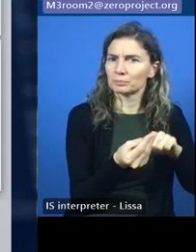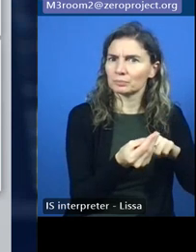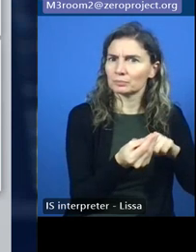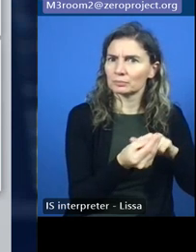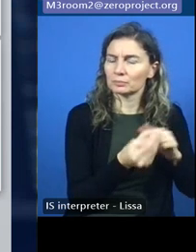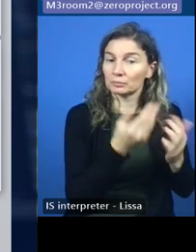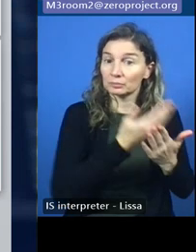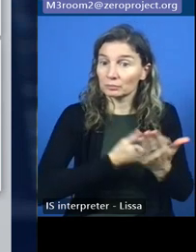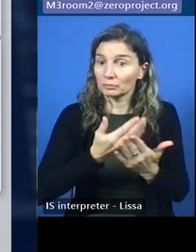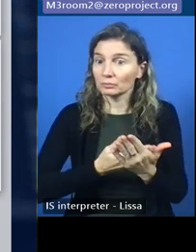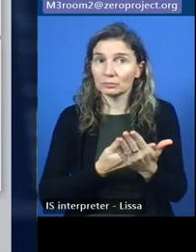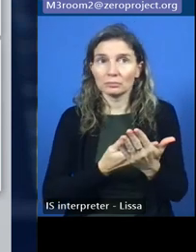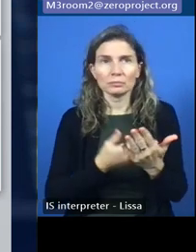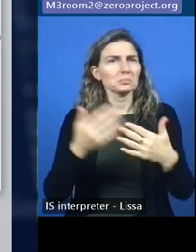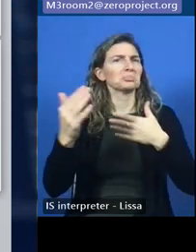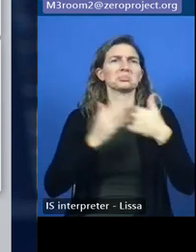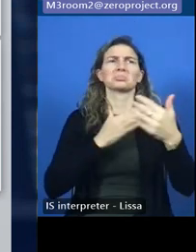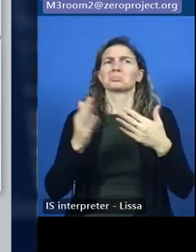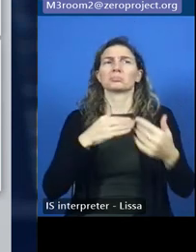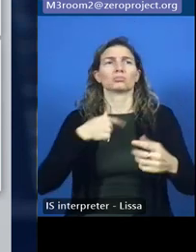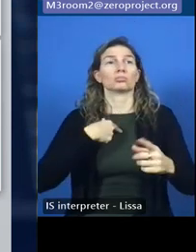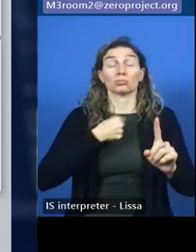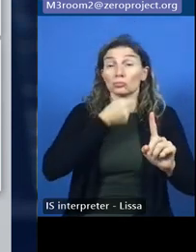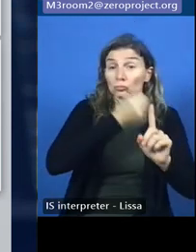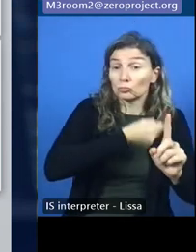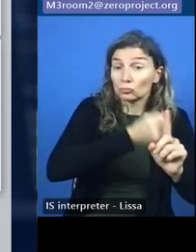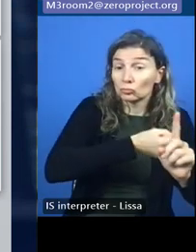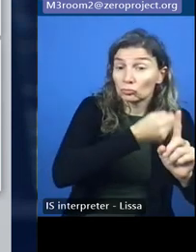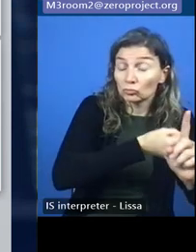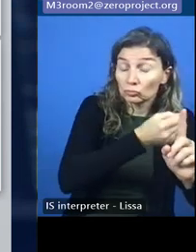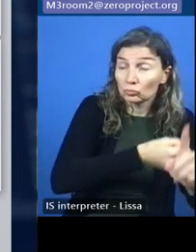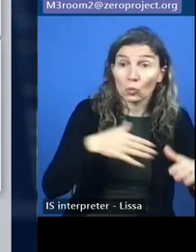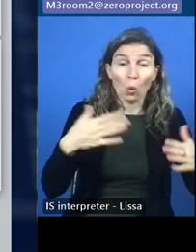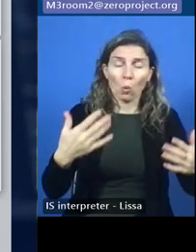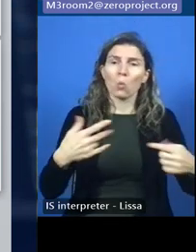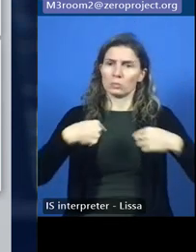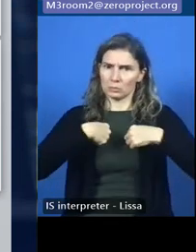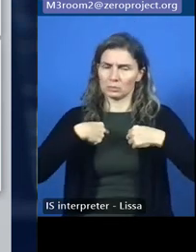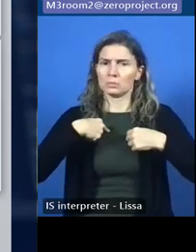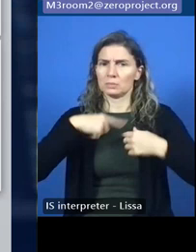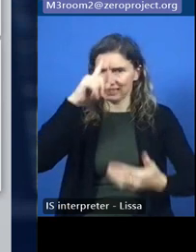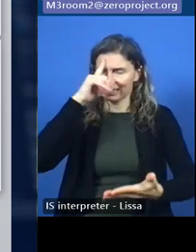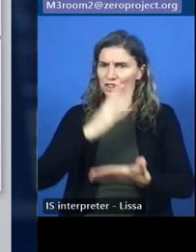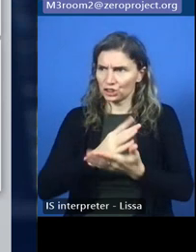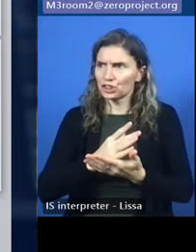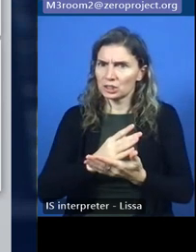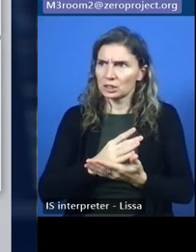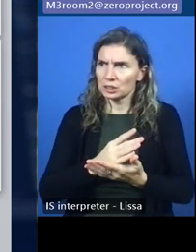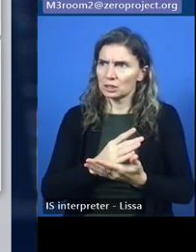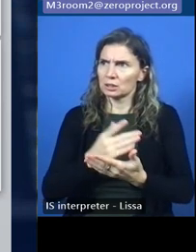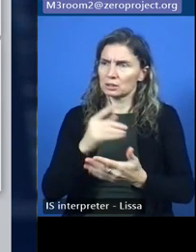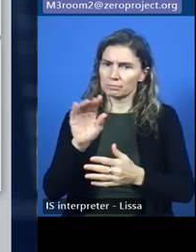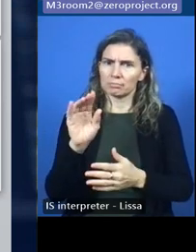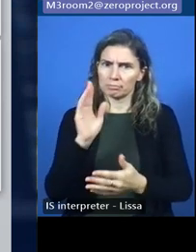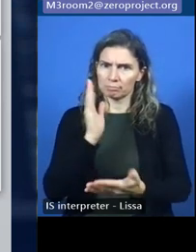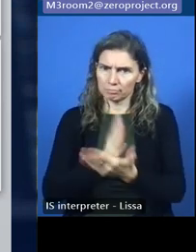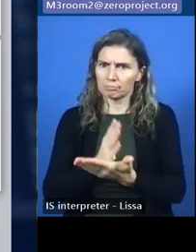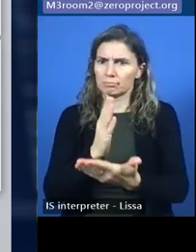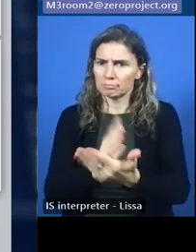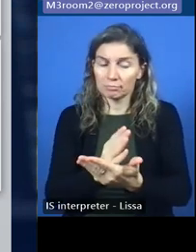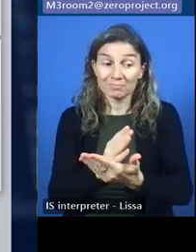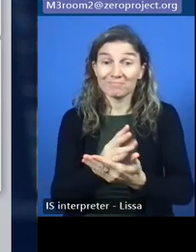advocates or decision makers. And if you think about it, in almost every area of human activity, information technology